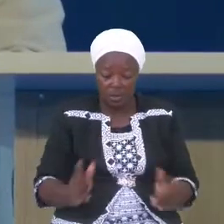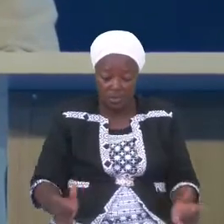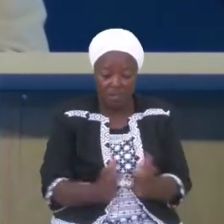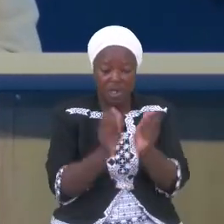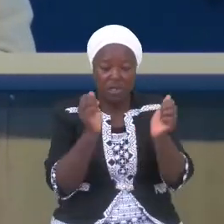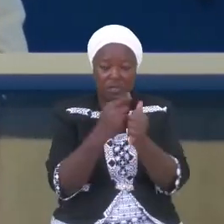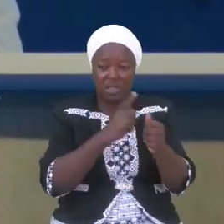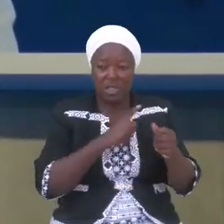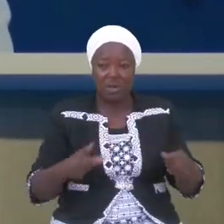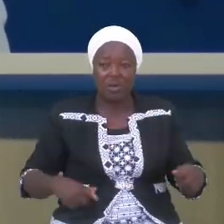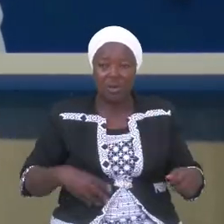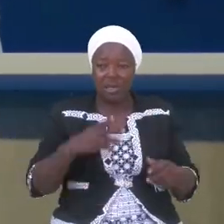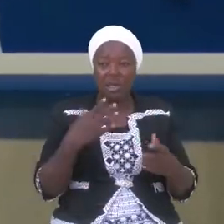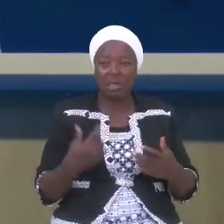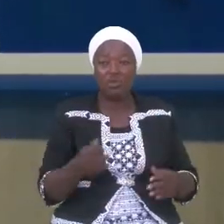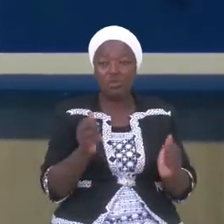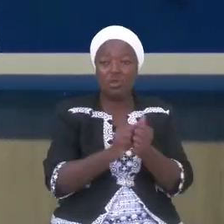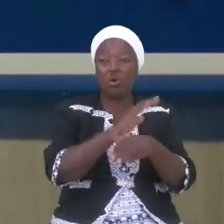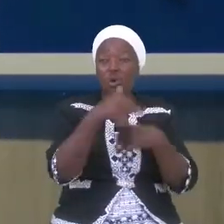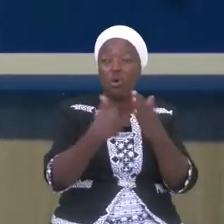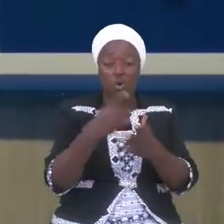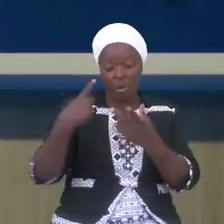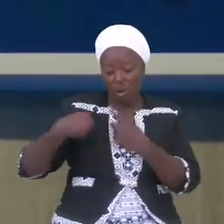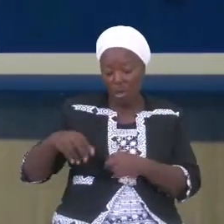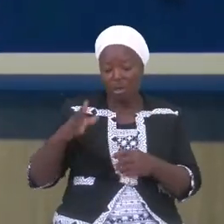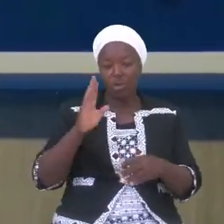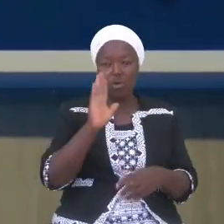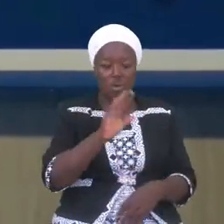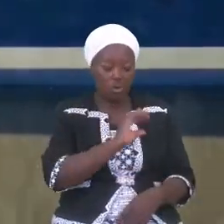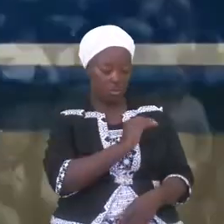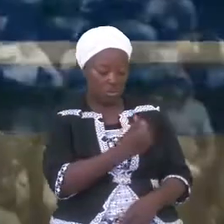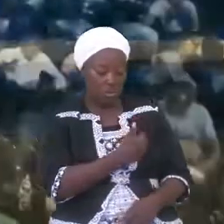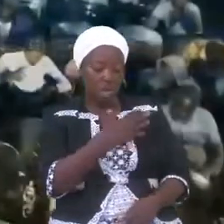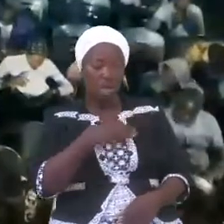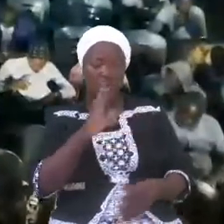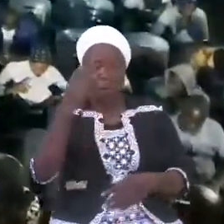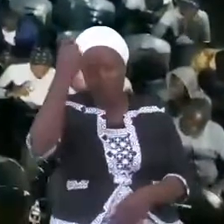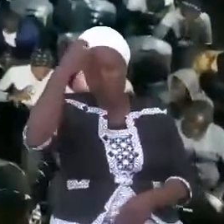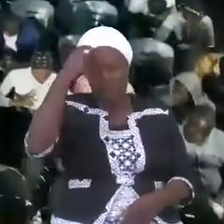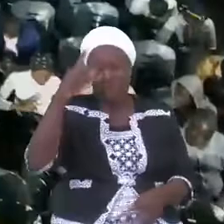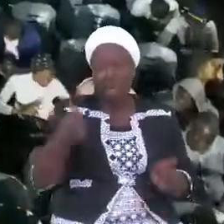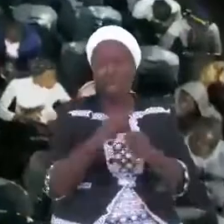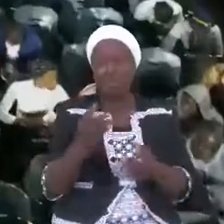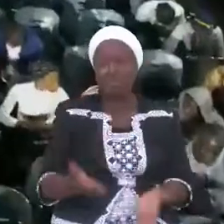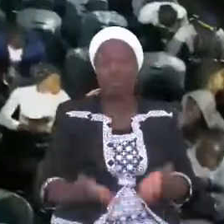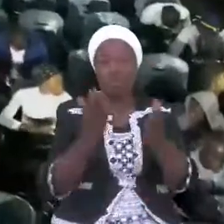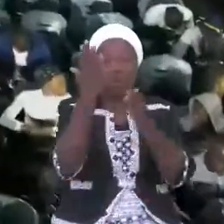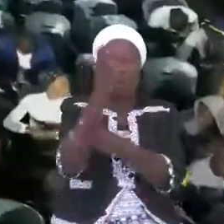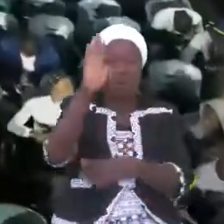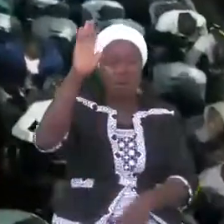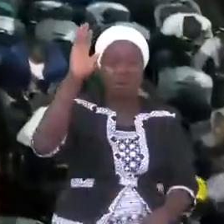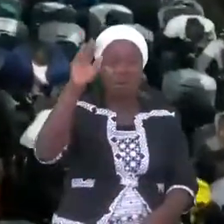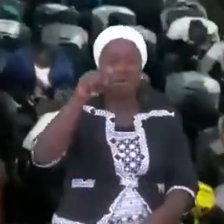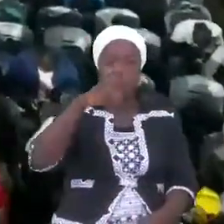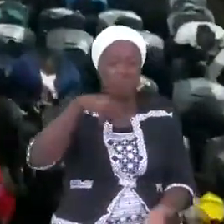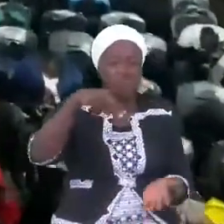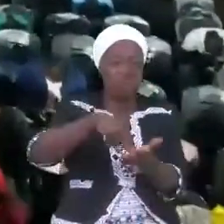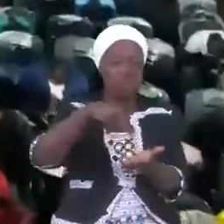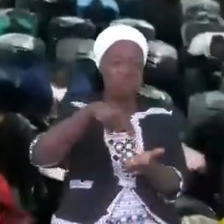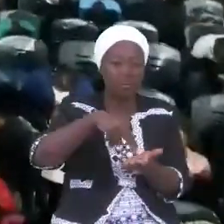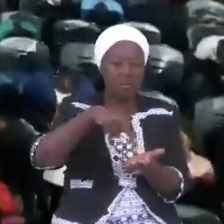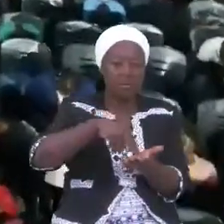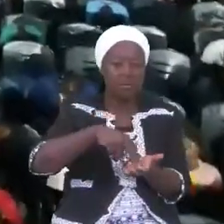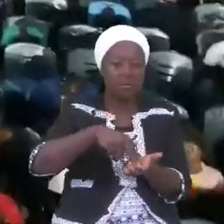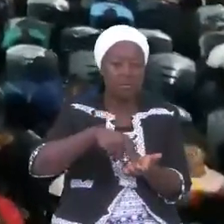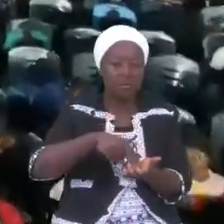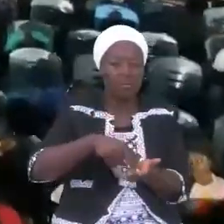heart, all your soul, and all your mind. As you are raising up your hand, you will stand up, you